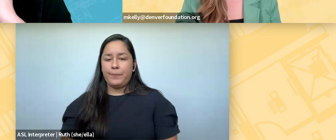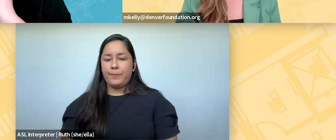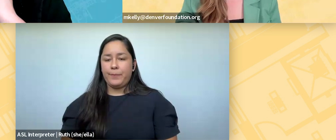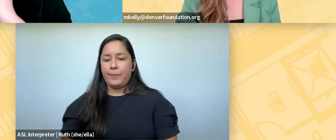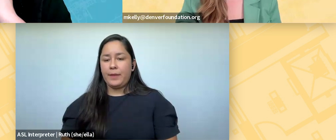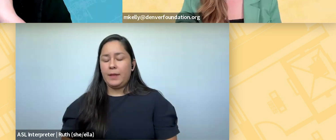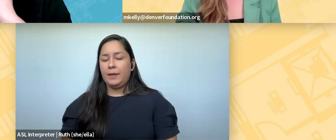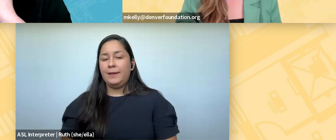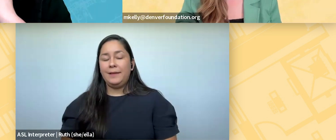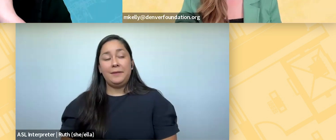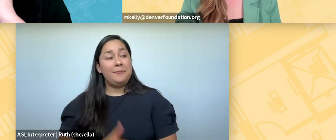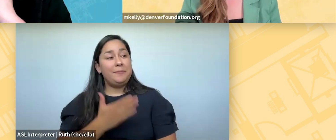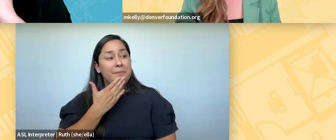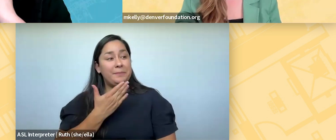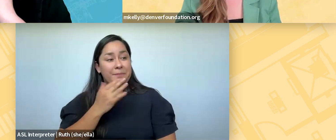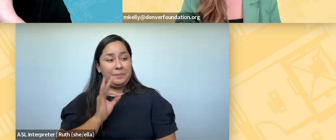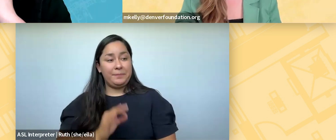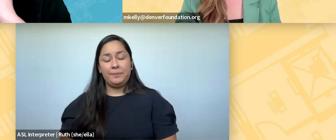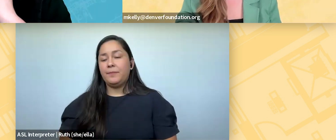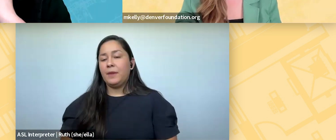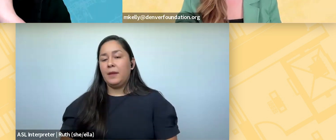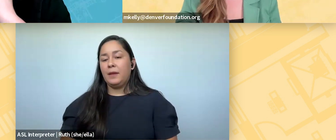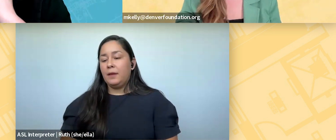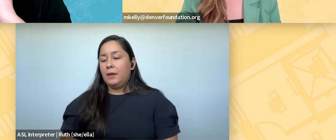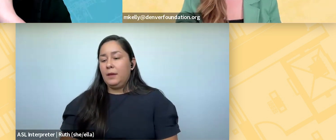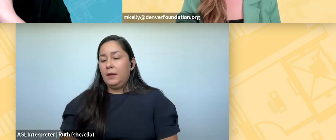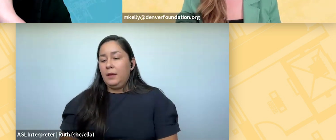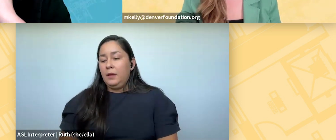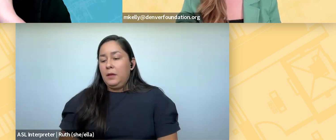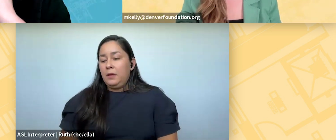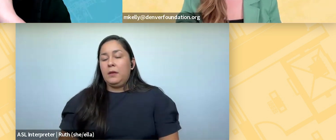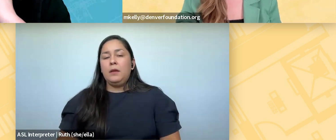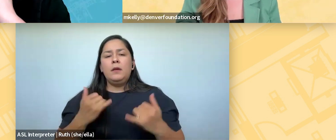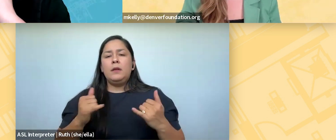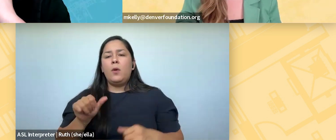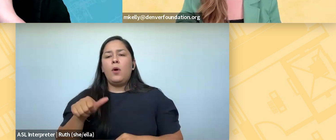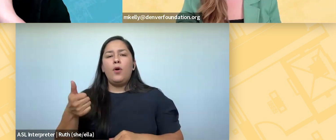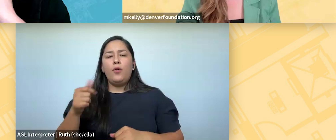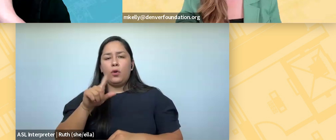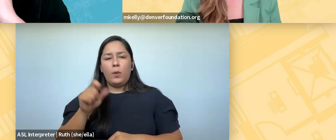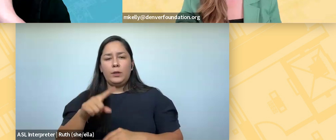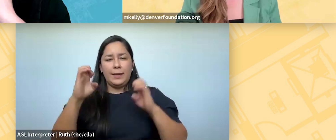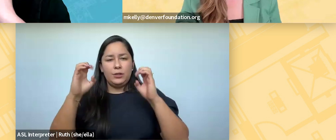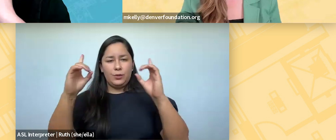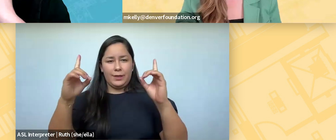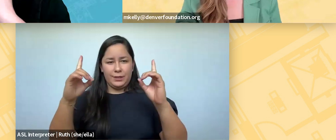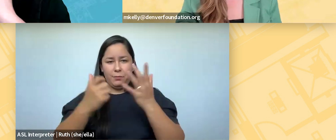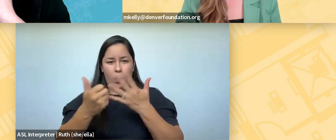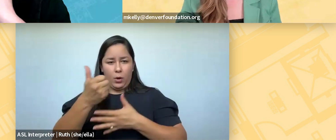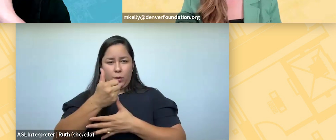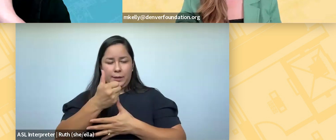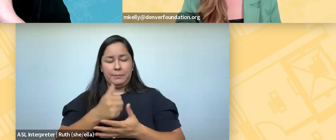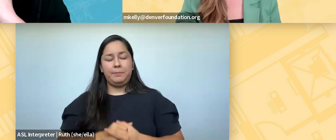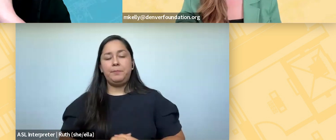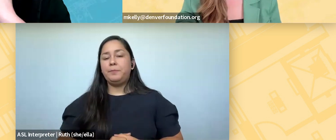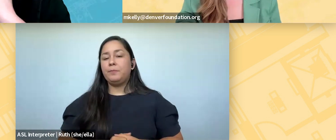Great, thank you. I'm going to pop back up to another question under the education priority. This